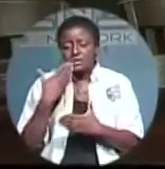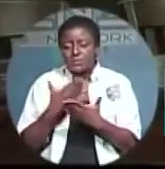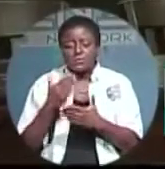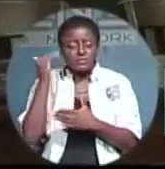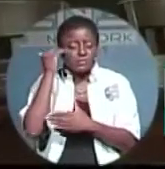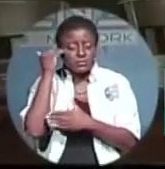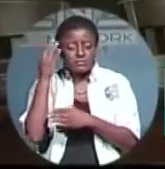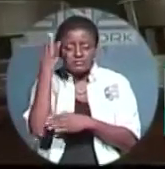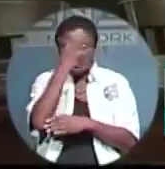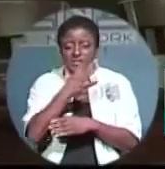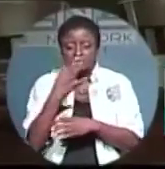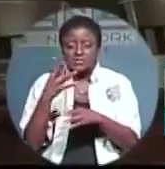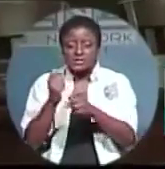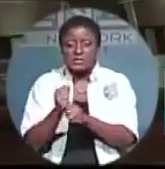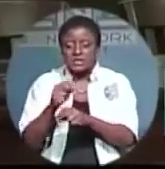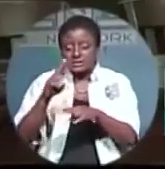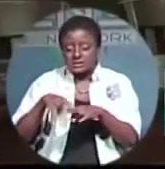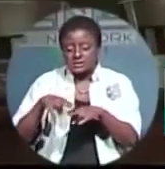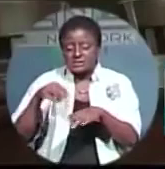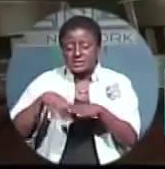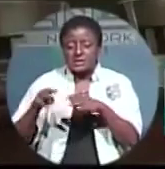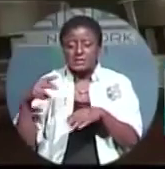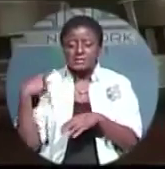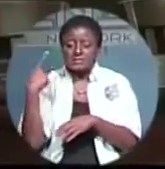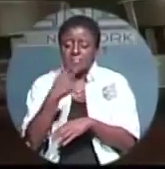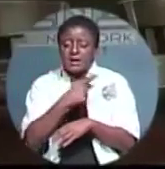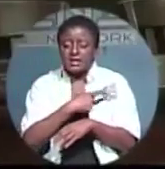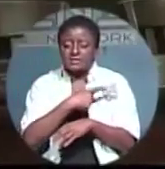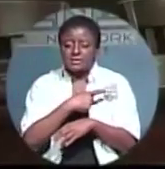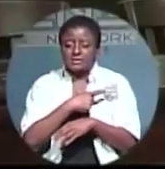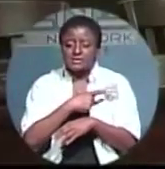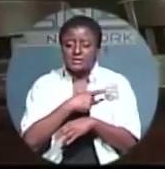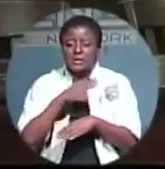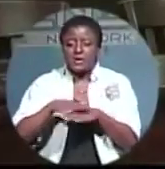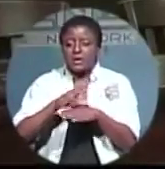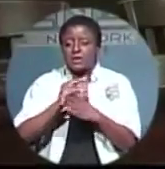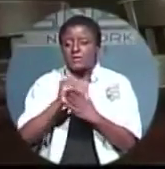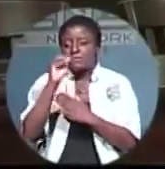Parliament for the opening on May 23rd. Janaea Noel Ferguson, ZNS News.